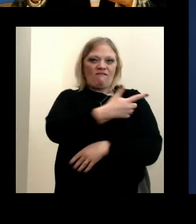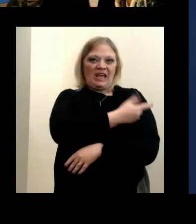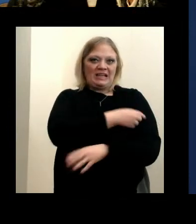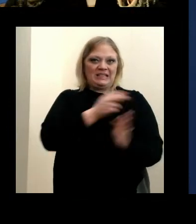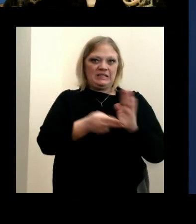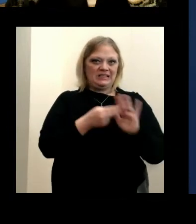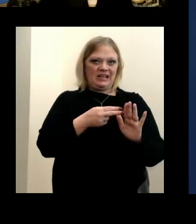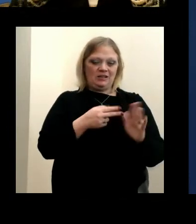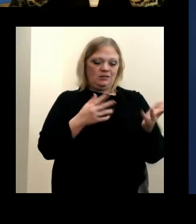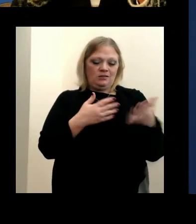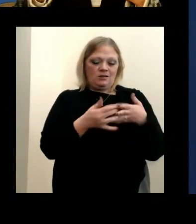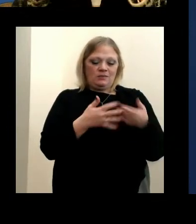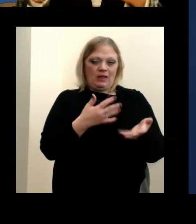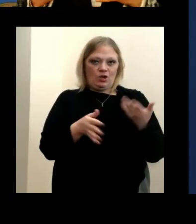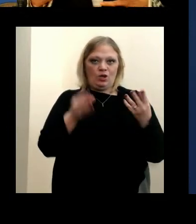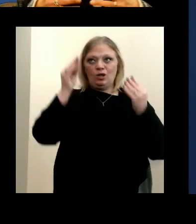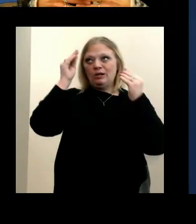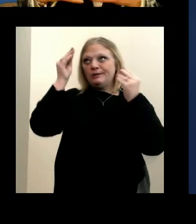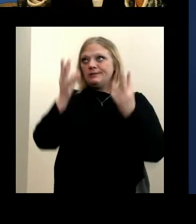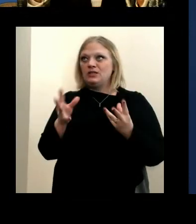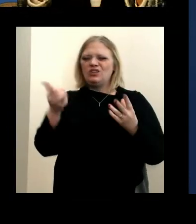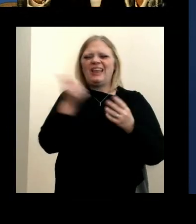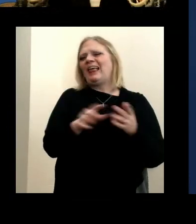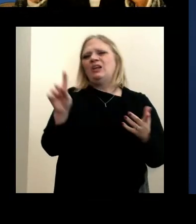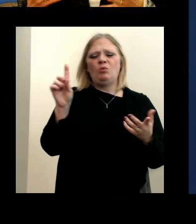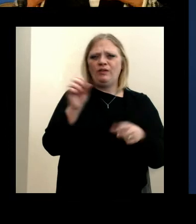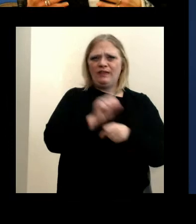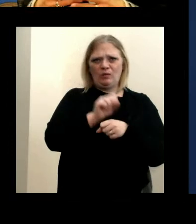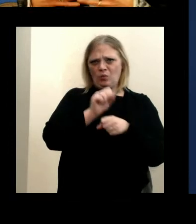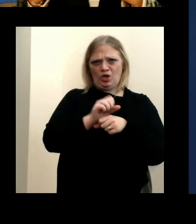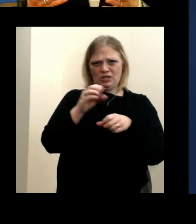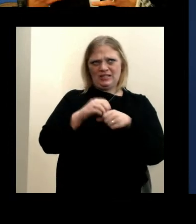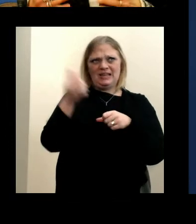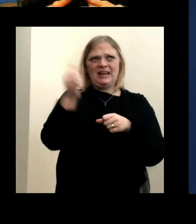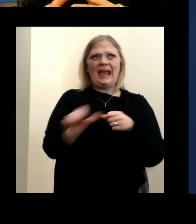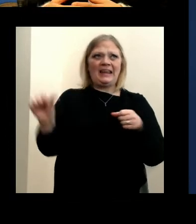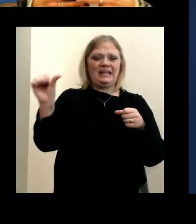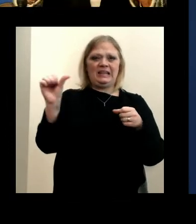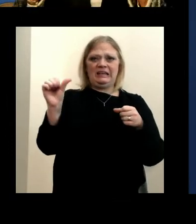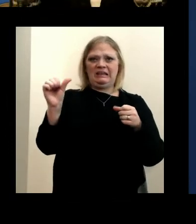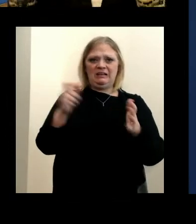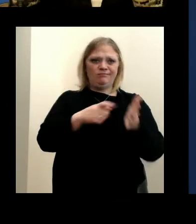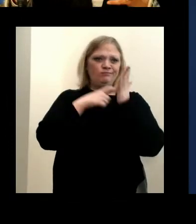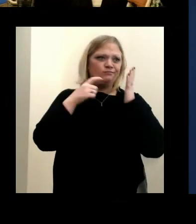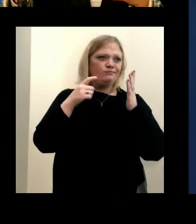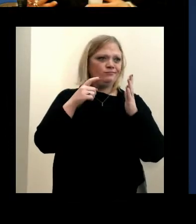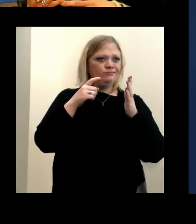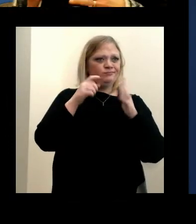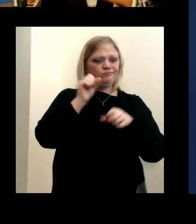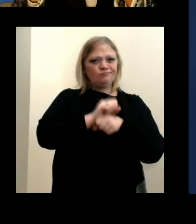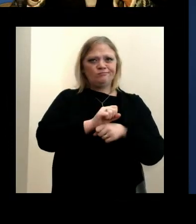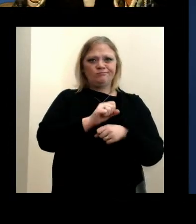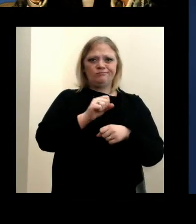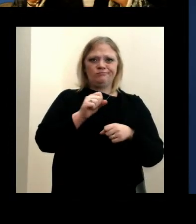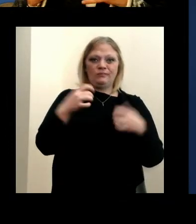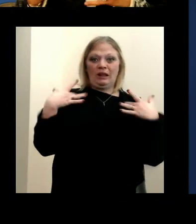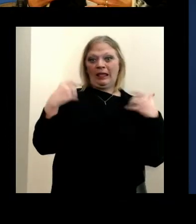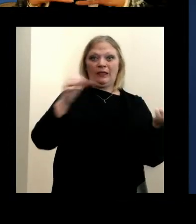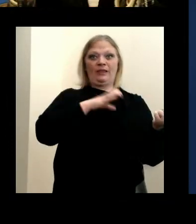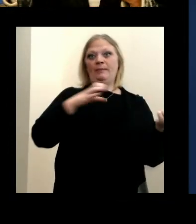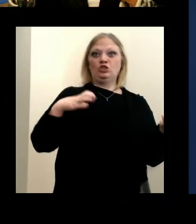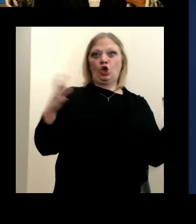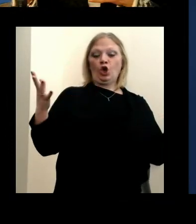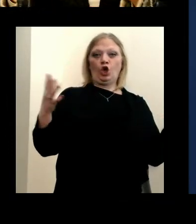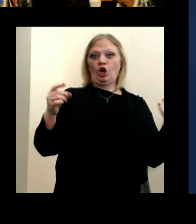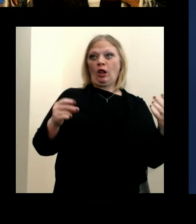teacher or anybody that works in any essential job, if you're a health commissioner and you all of a